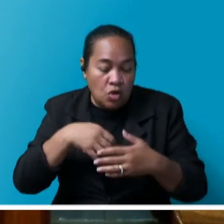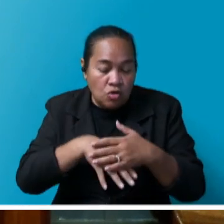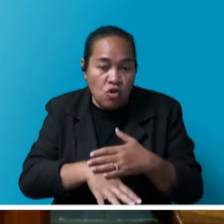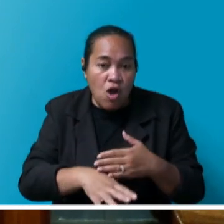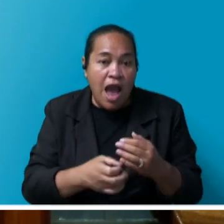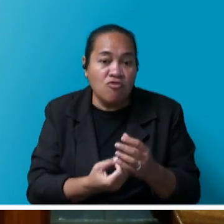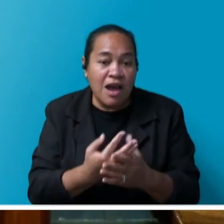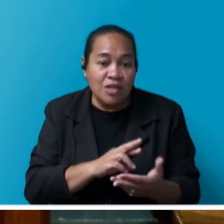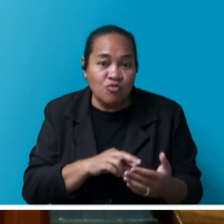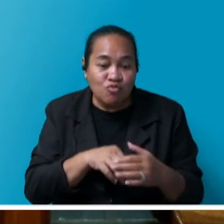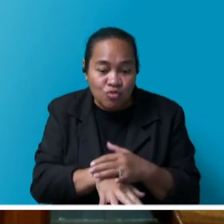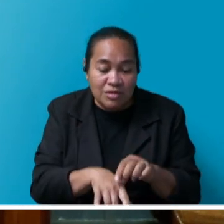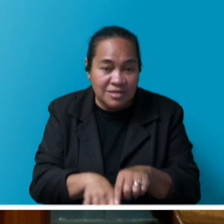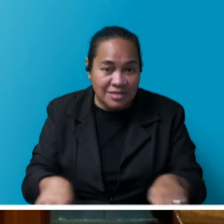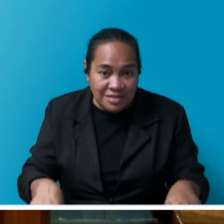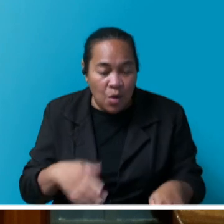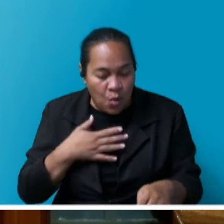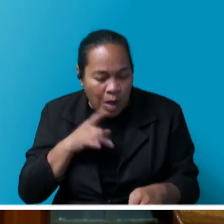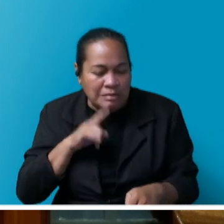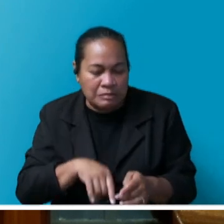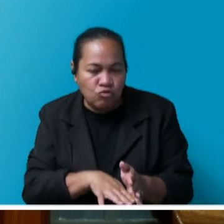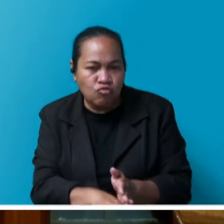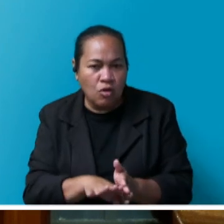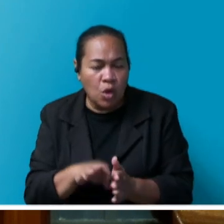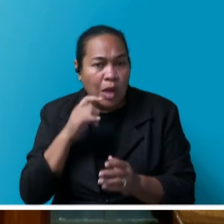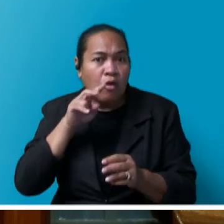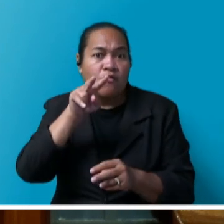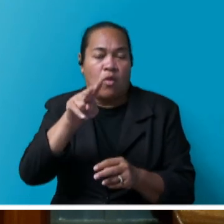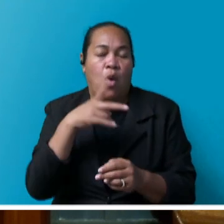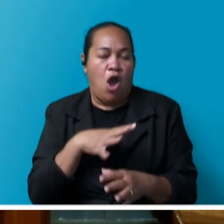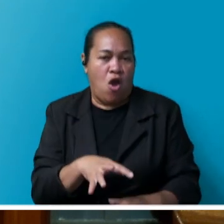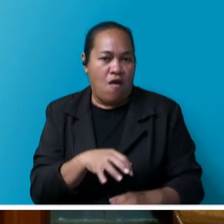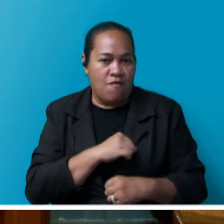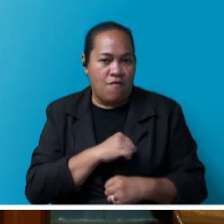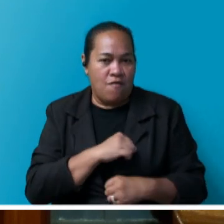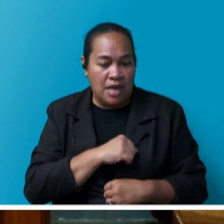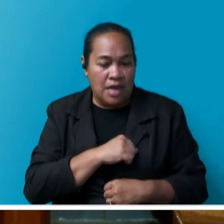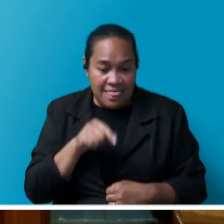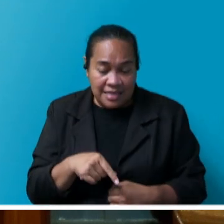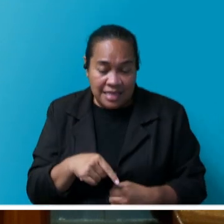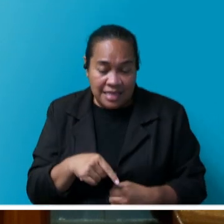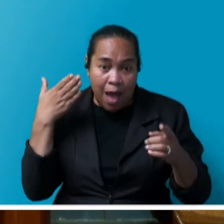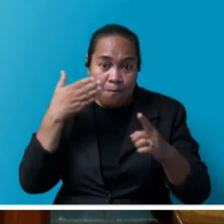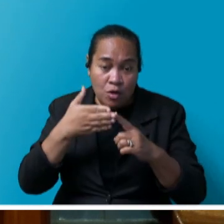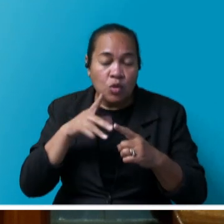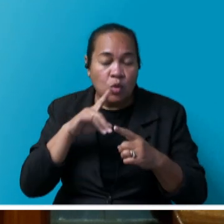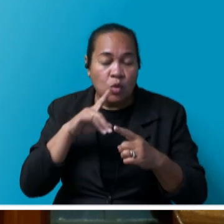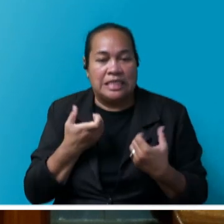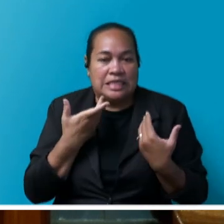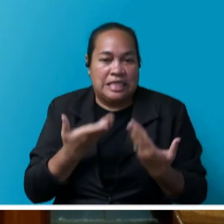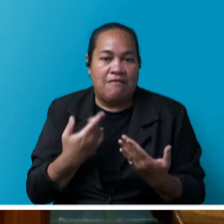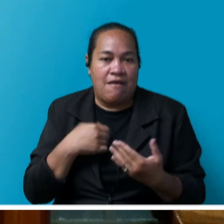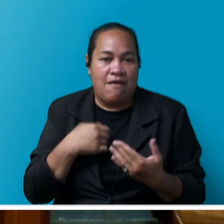inclusive growth. As we look ahead, we are confident that this integrated approach will continue to yield positive results, ensuring that